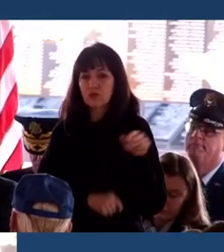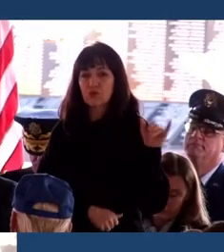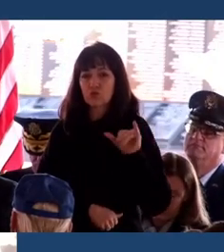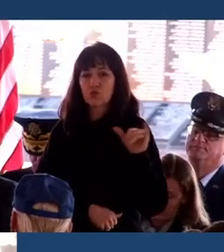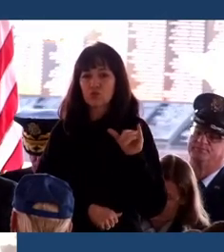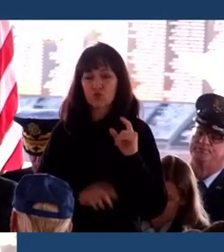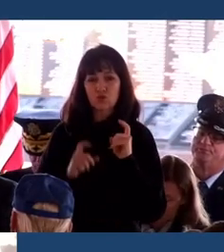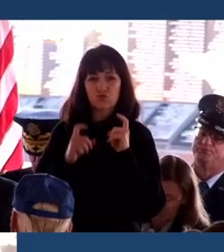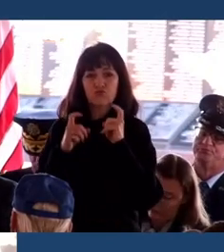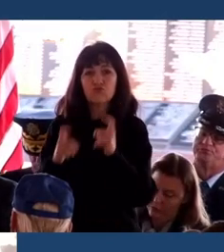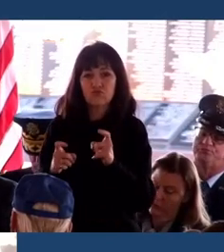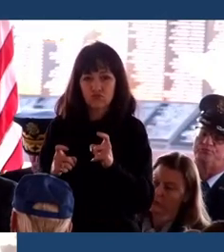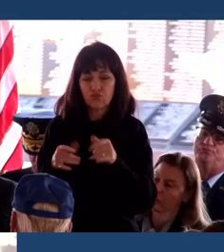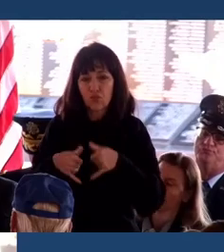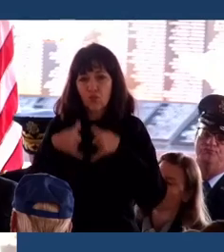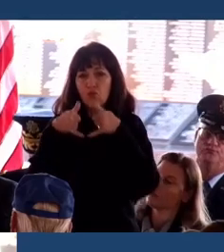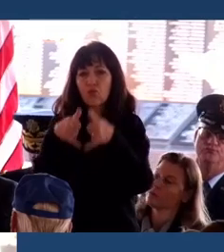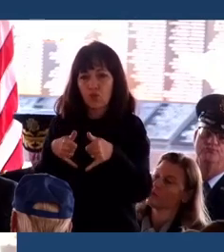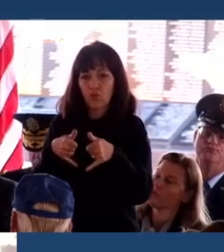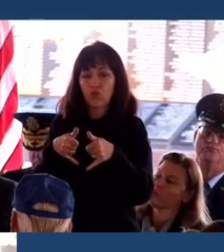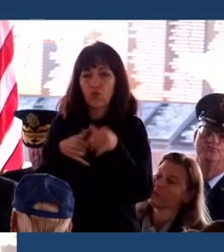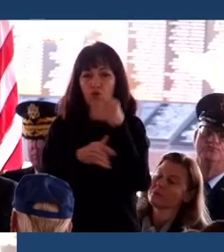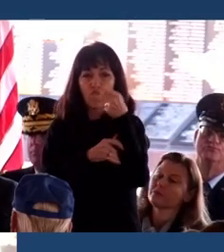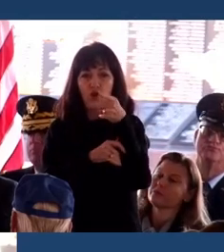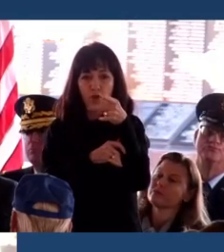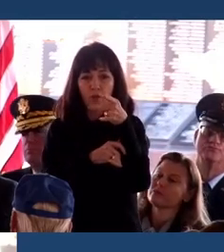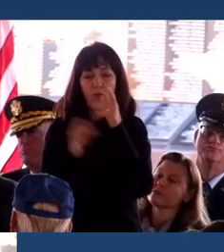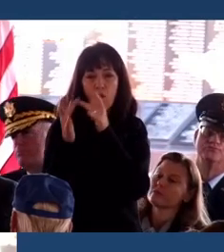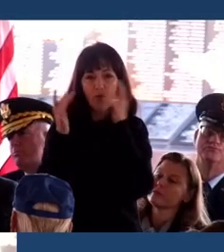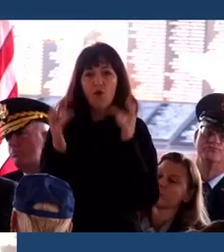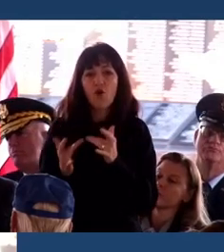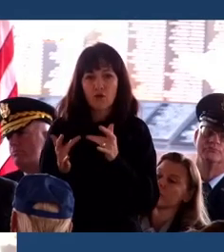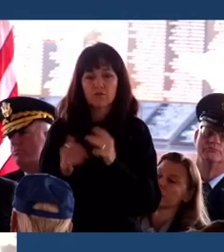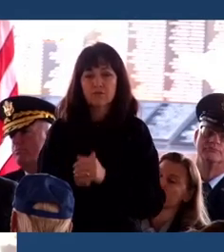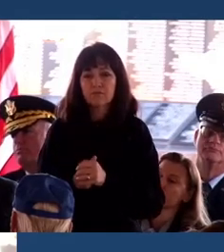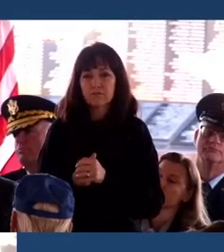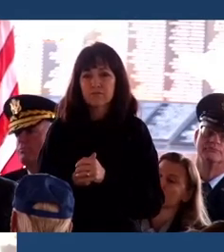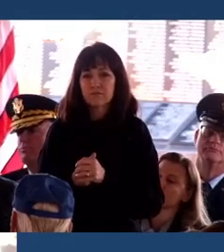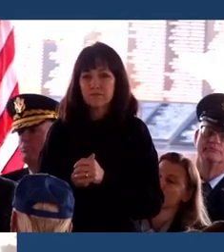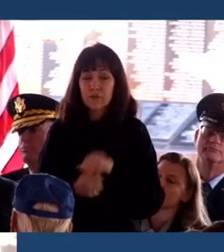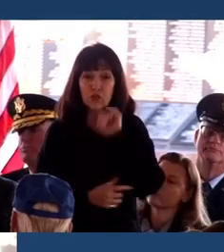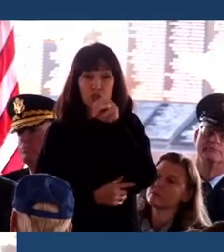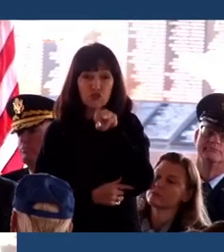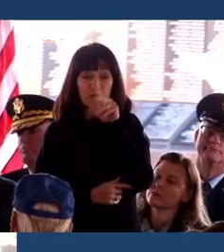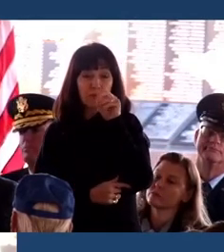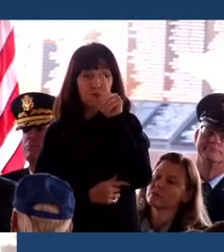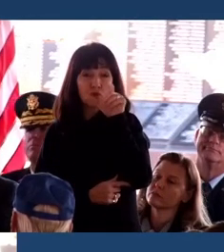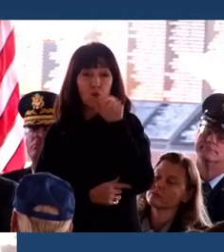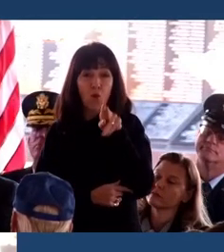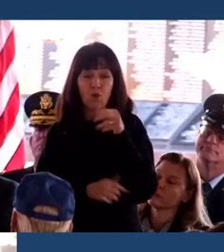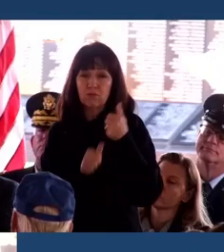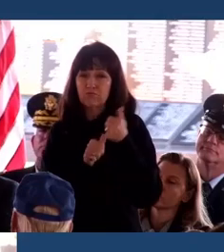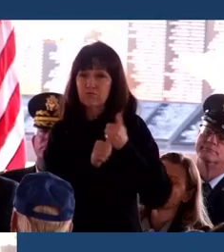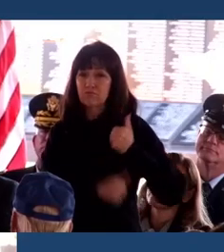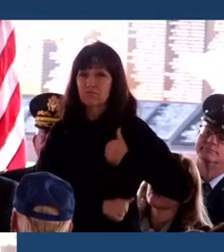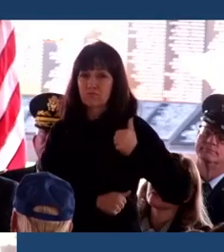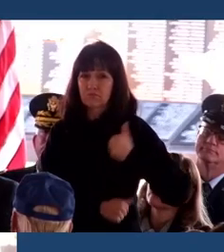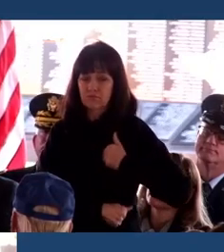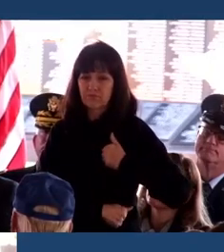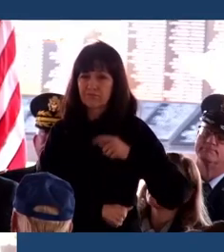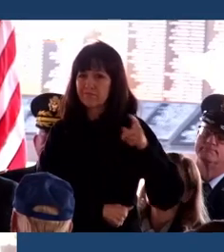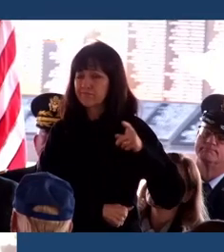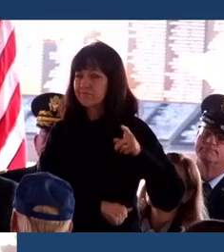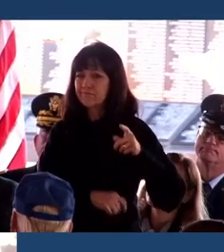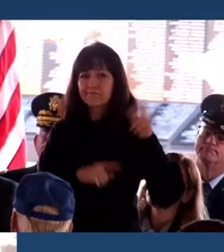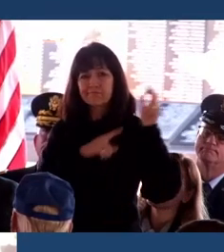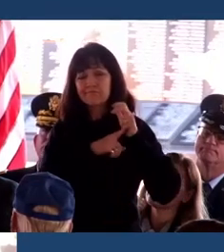awarded the Purple Heart for his service. And veterans like Jim Dolan. Jim was a star football